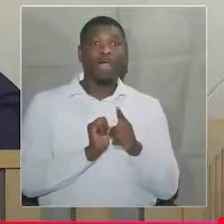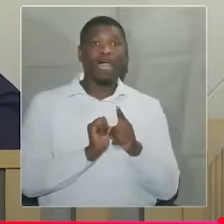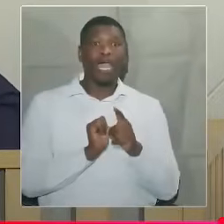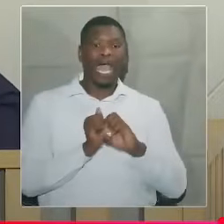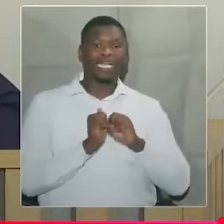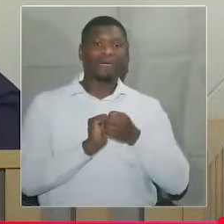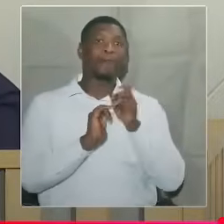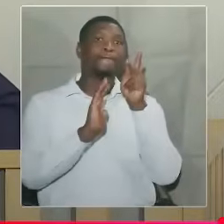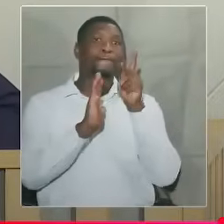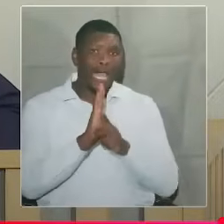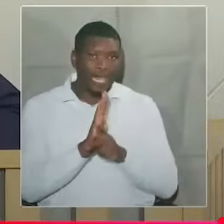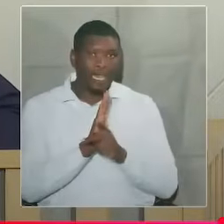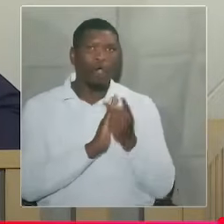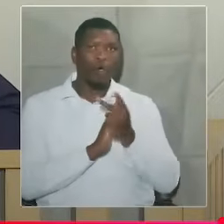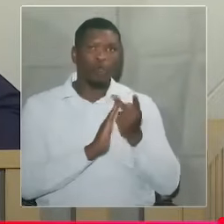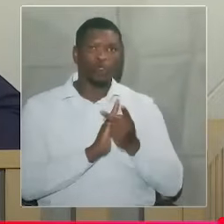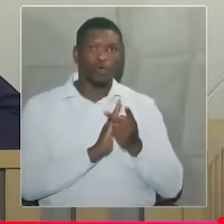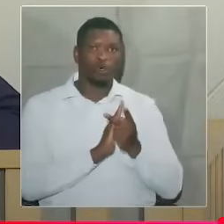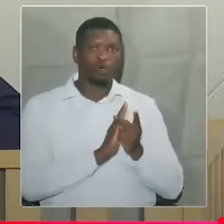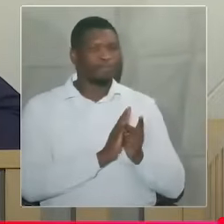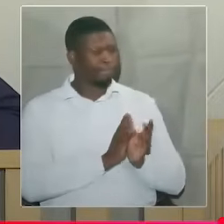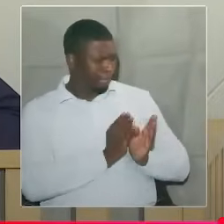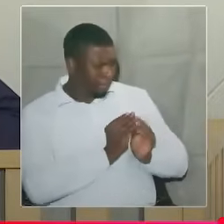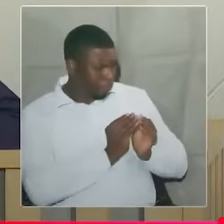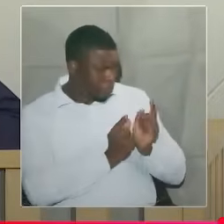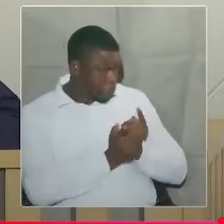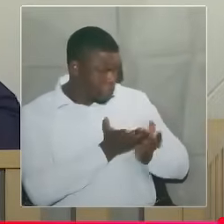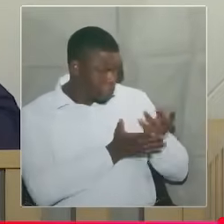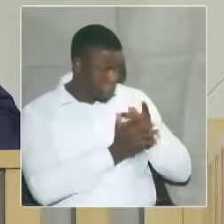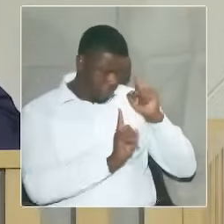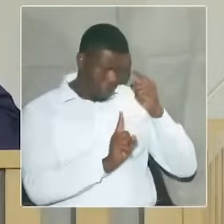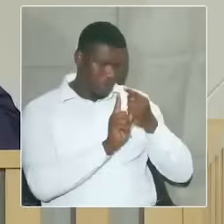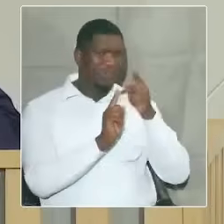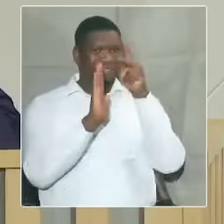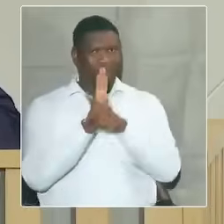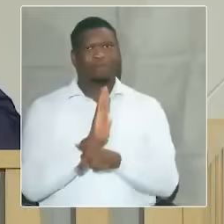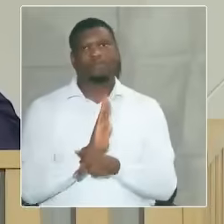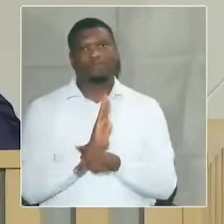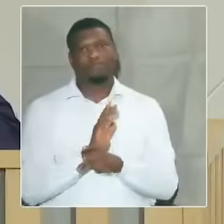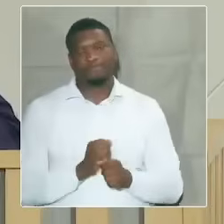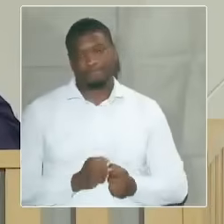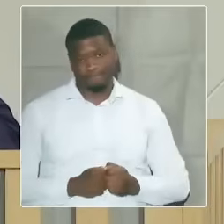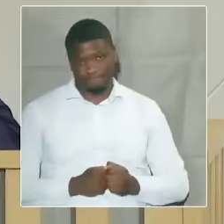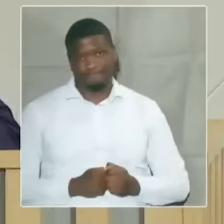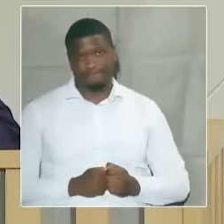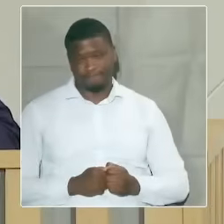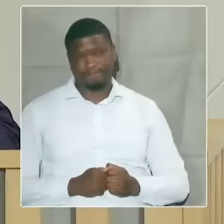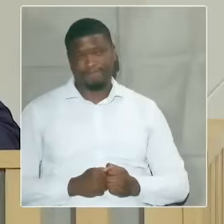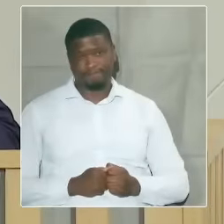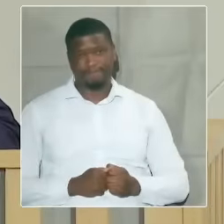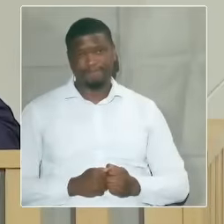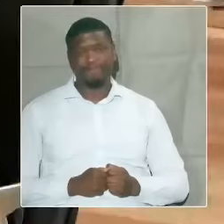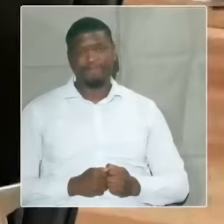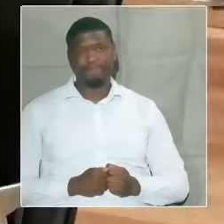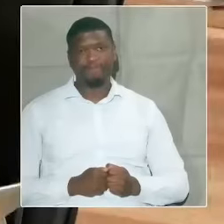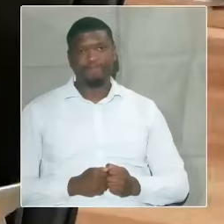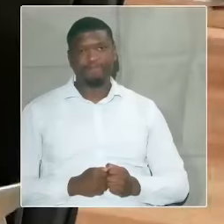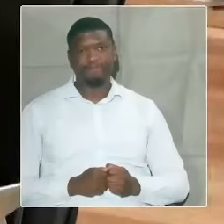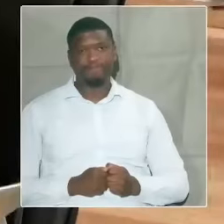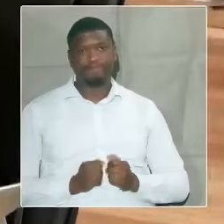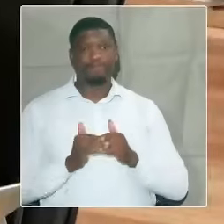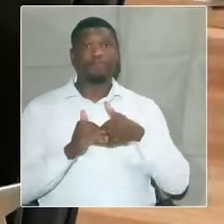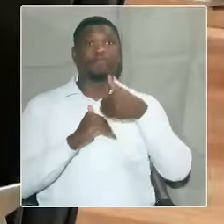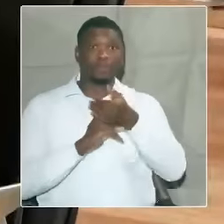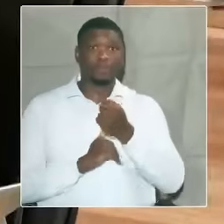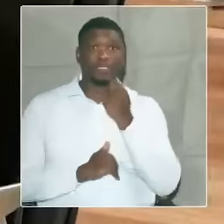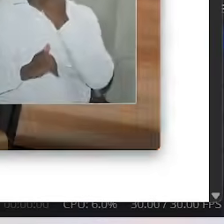conspiracy to commit murder. And then you proceed, you state that these two individuals